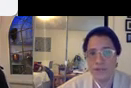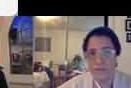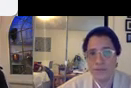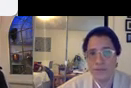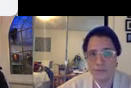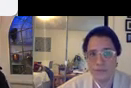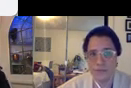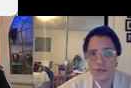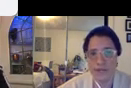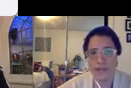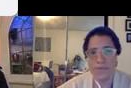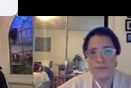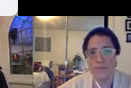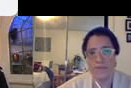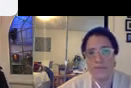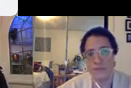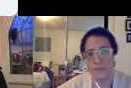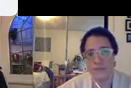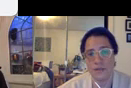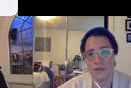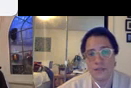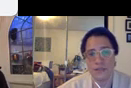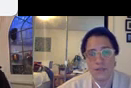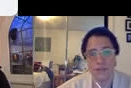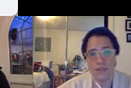4:30, we'll try that out.